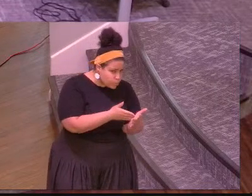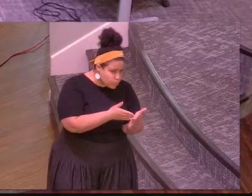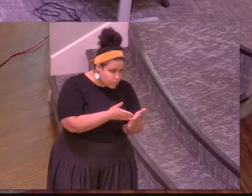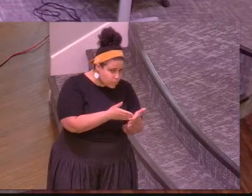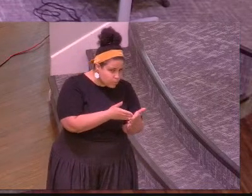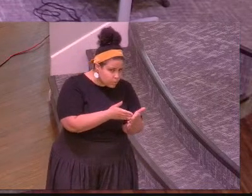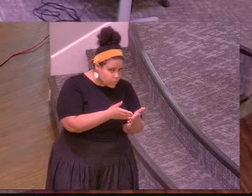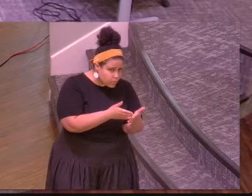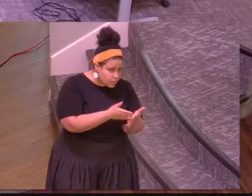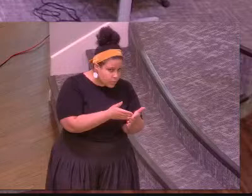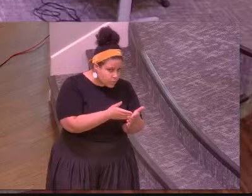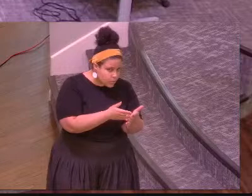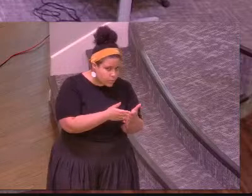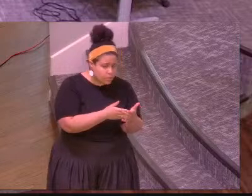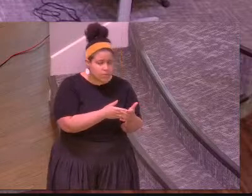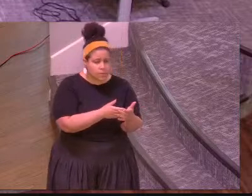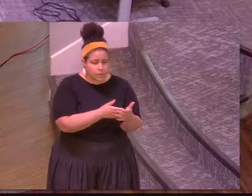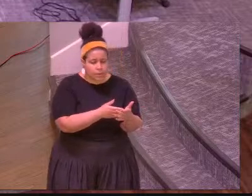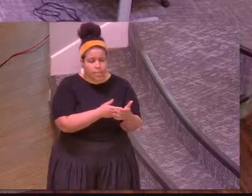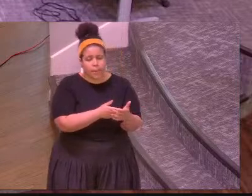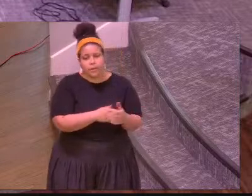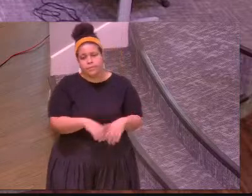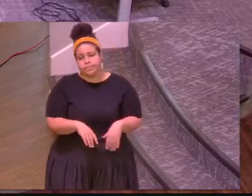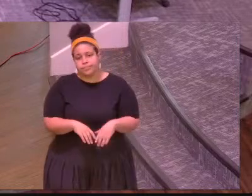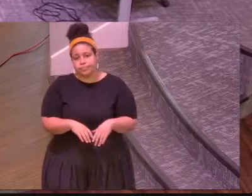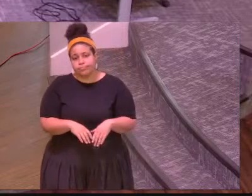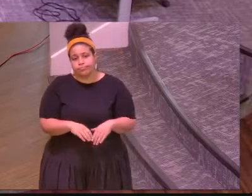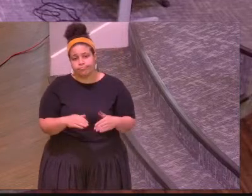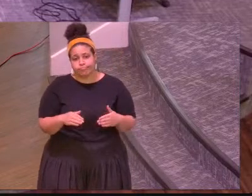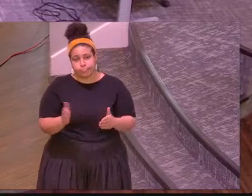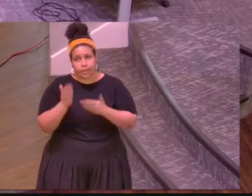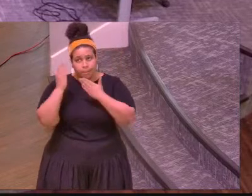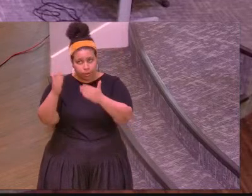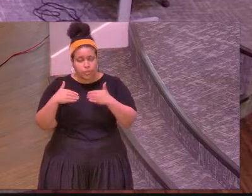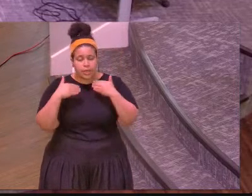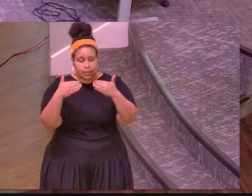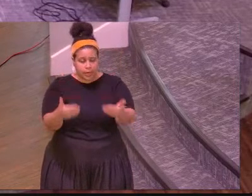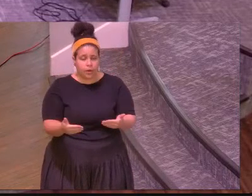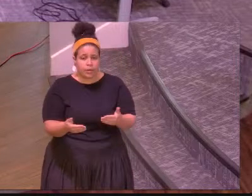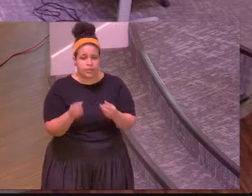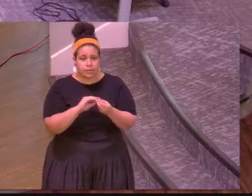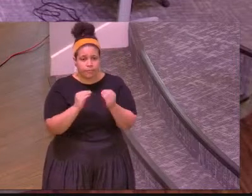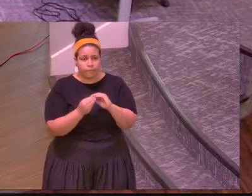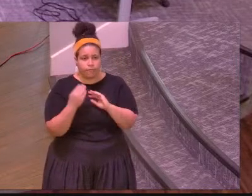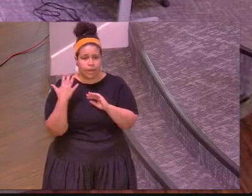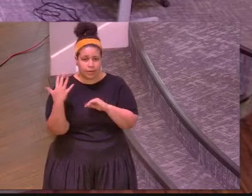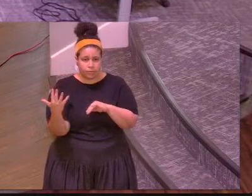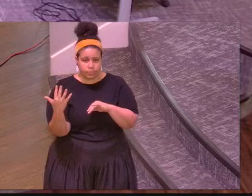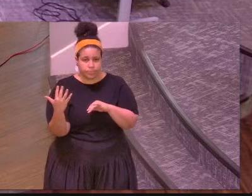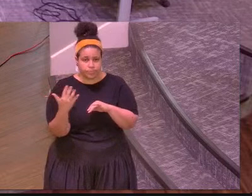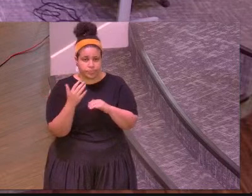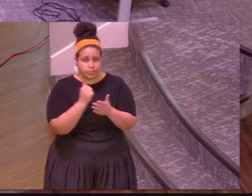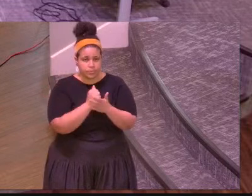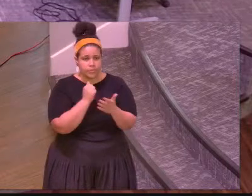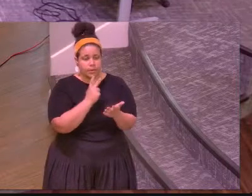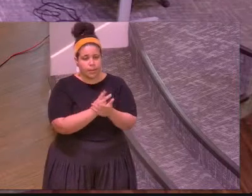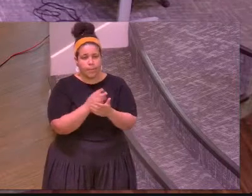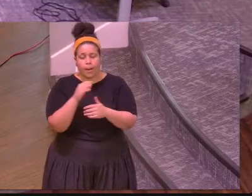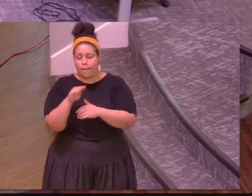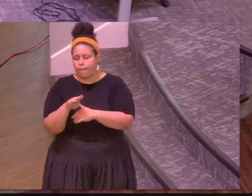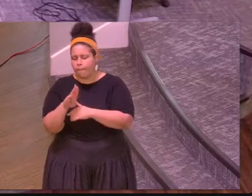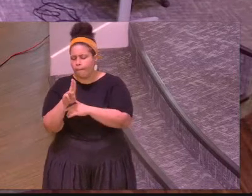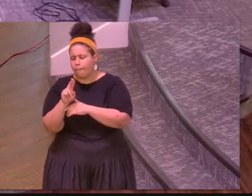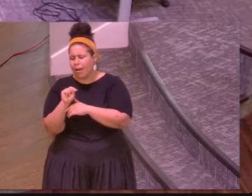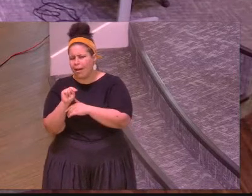Okay, that motion carries. We'll move forward to item 5, and this is our action to approve the bond resolution.